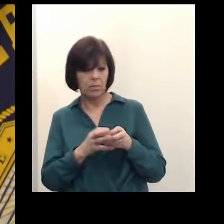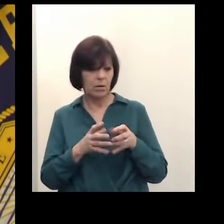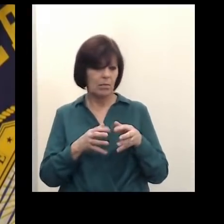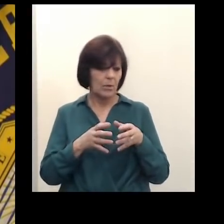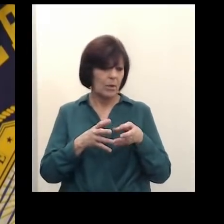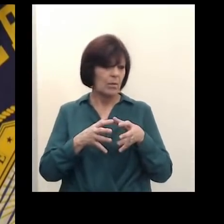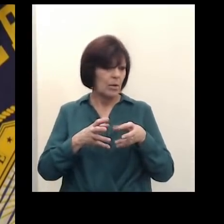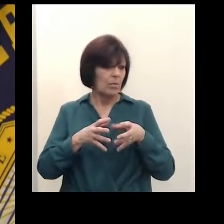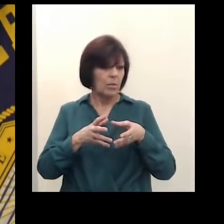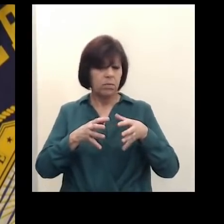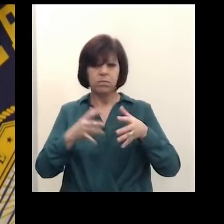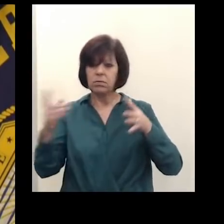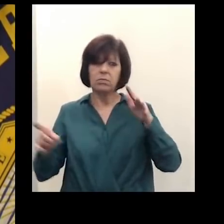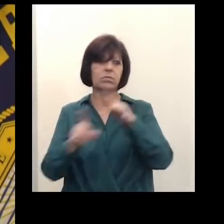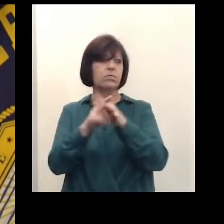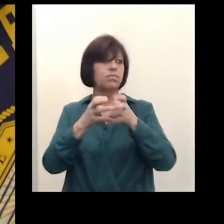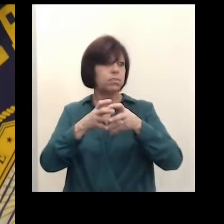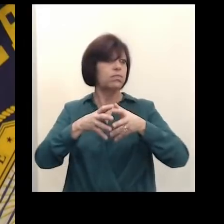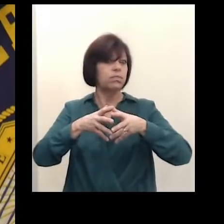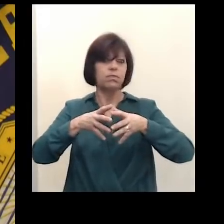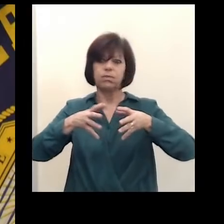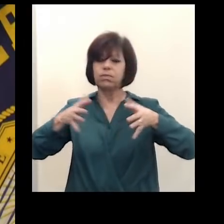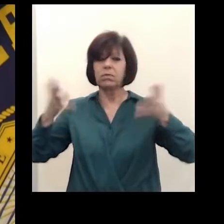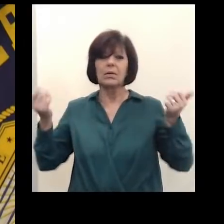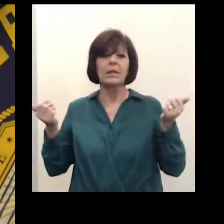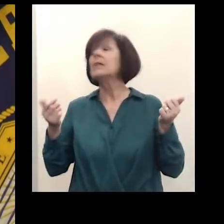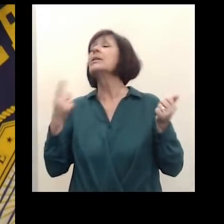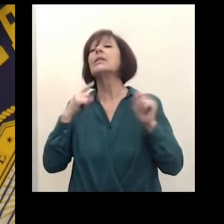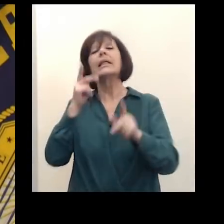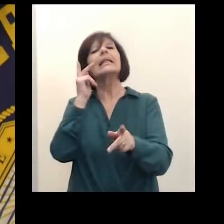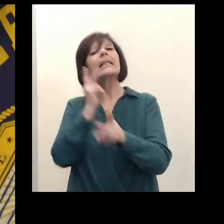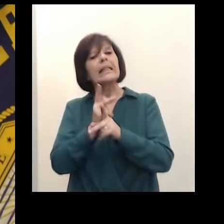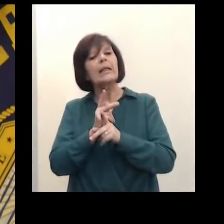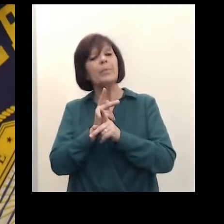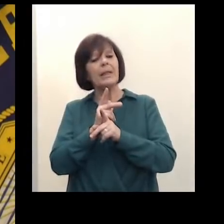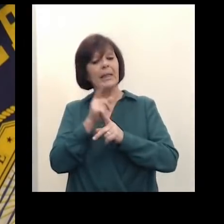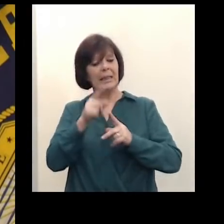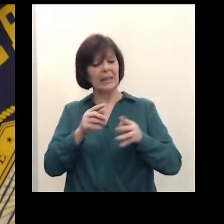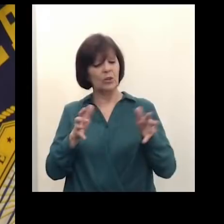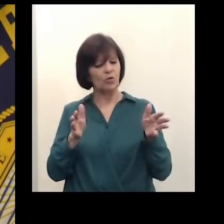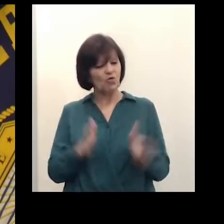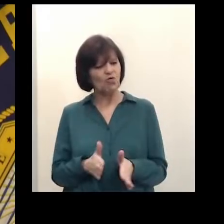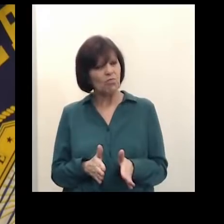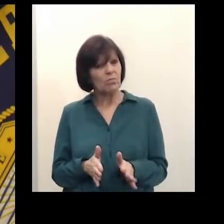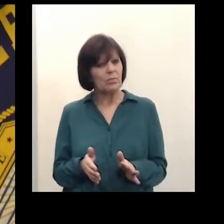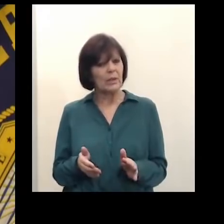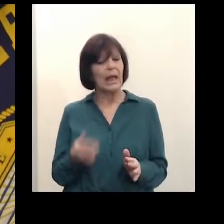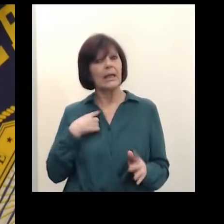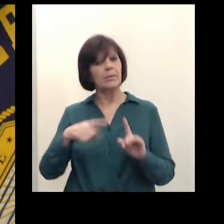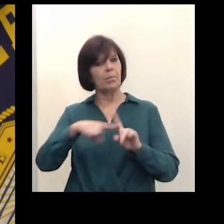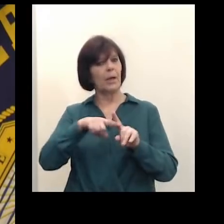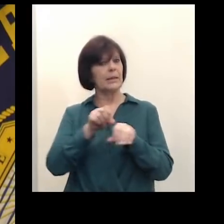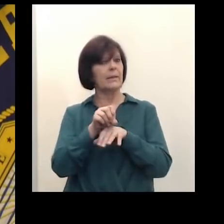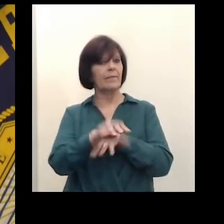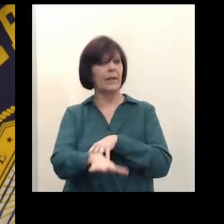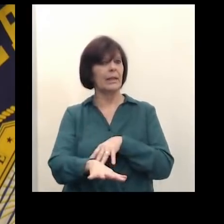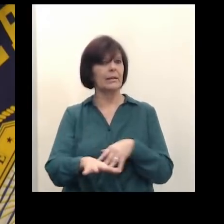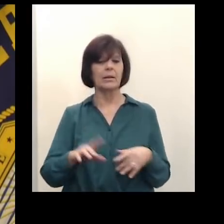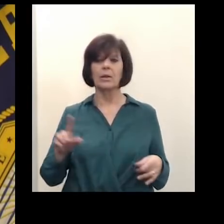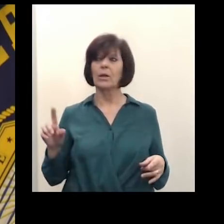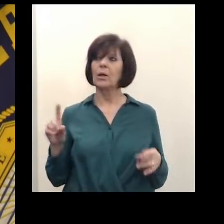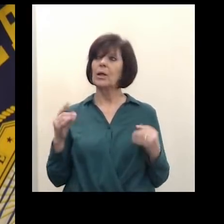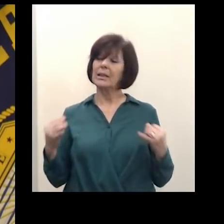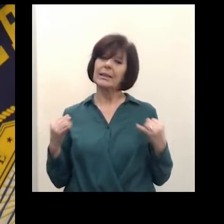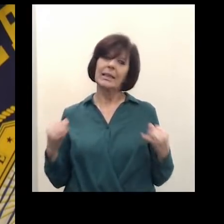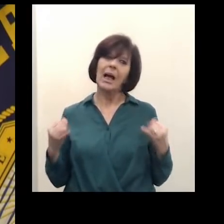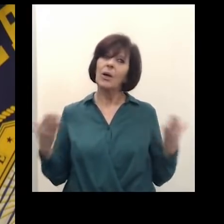up to the party is much higher. And so keeping things low has a very positive effect. Where you're at right now here